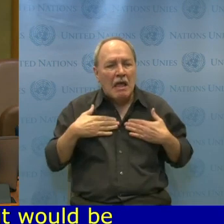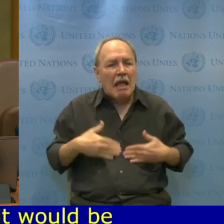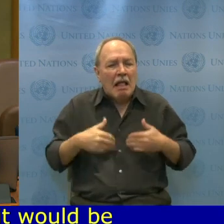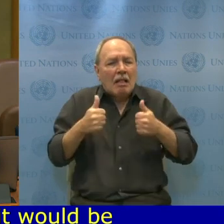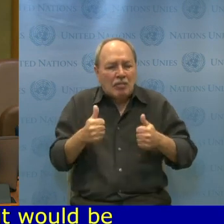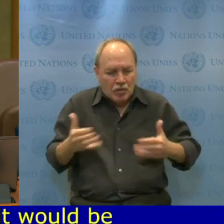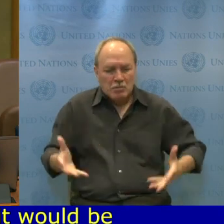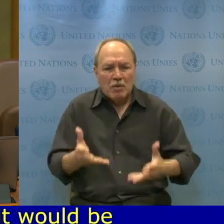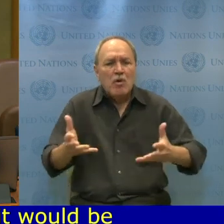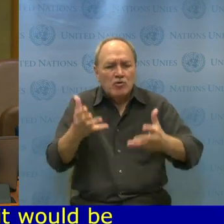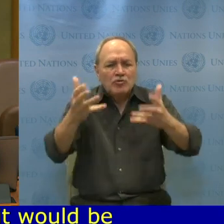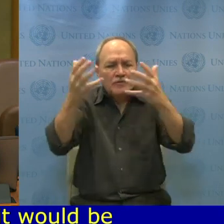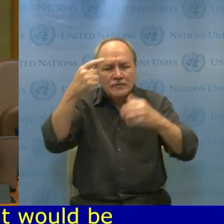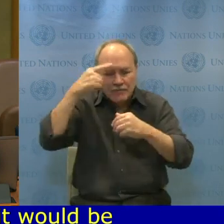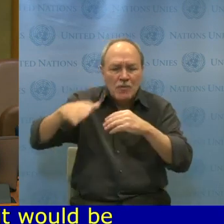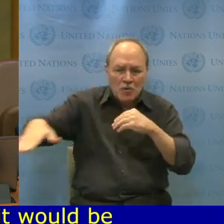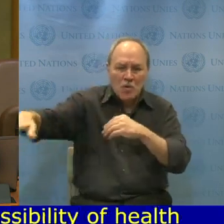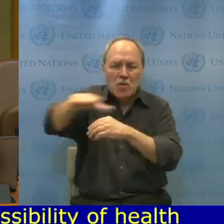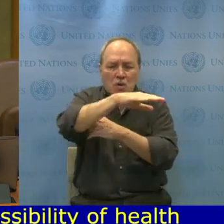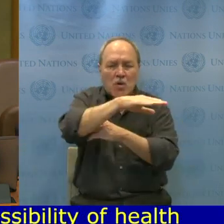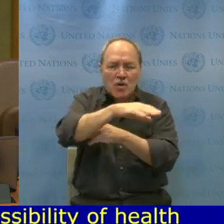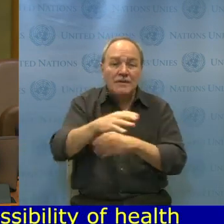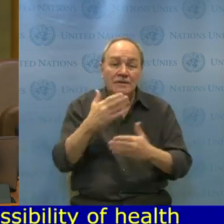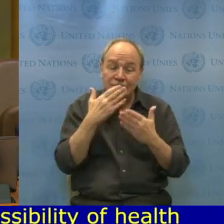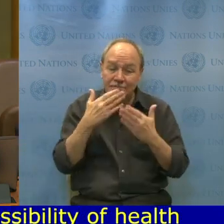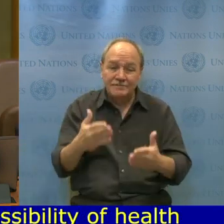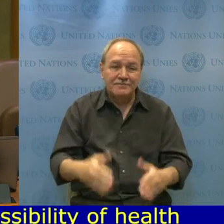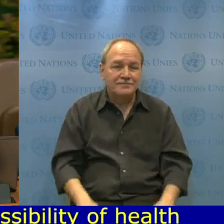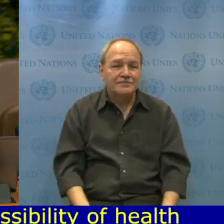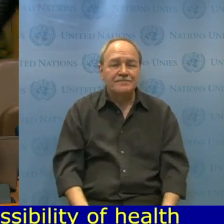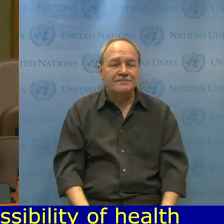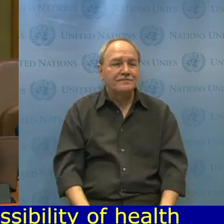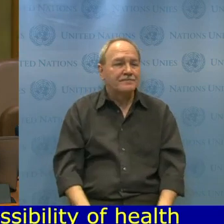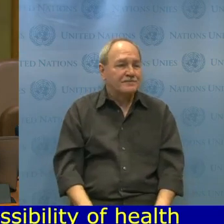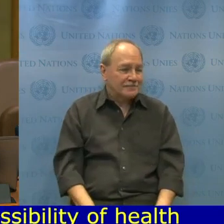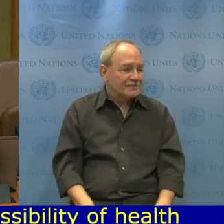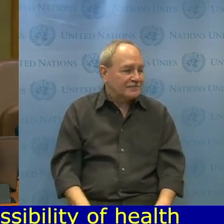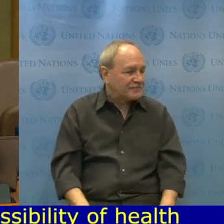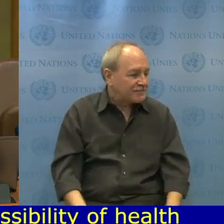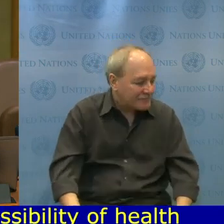much. Thank you for your intervention.